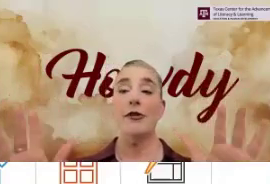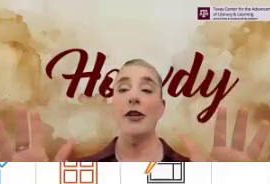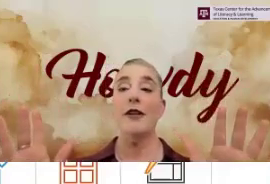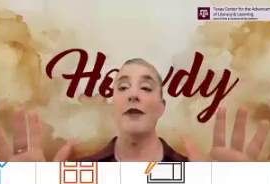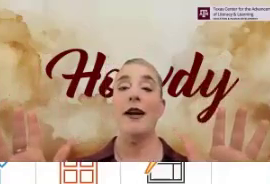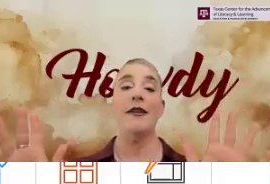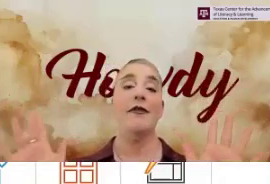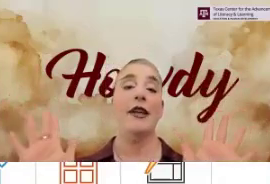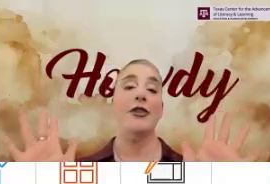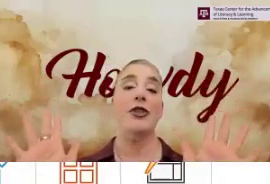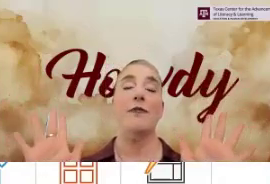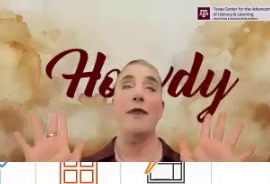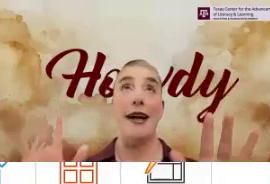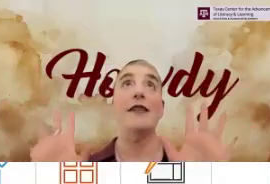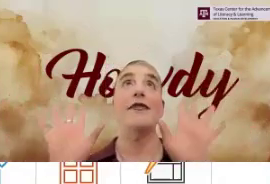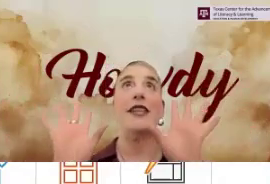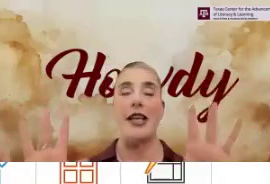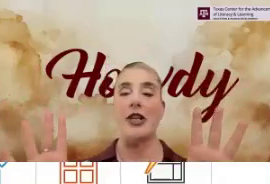think about screen